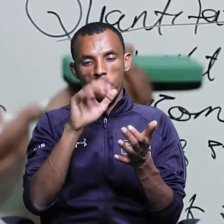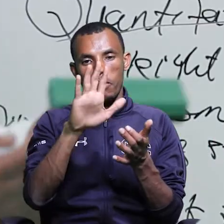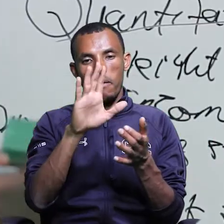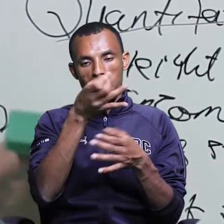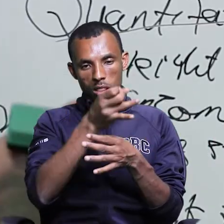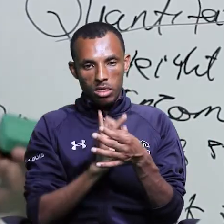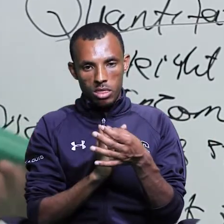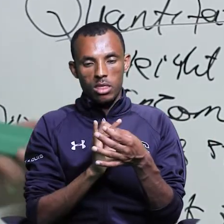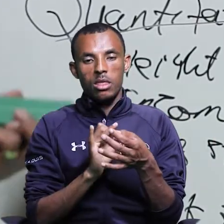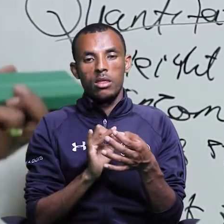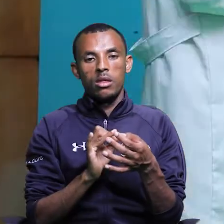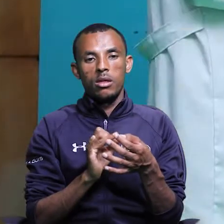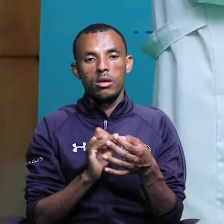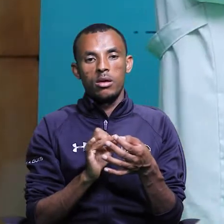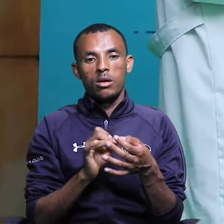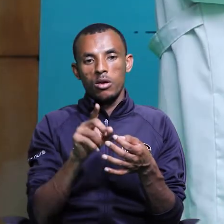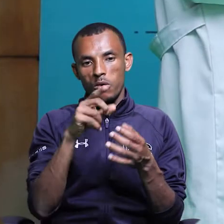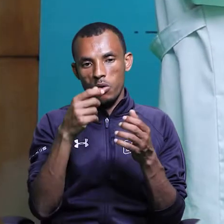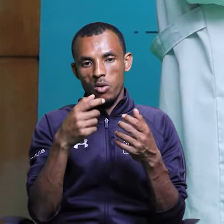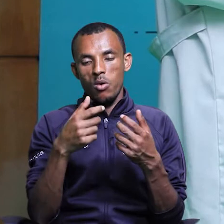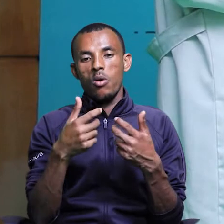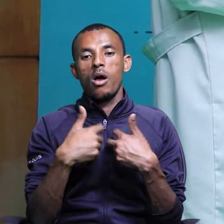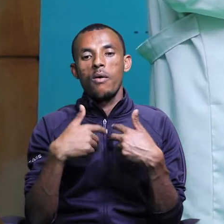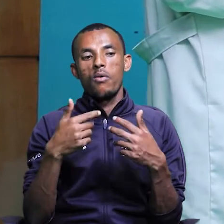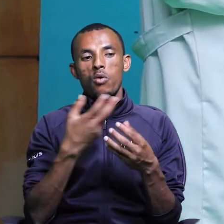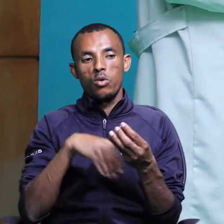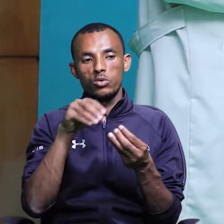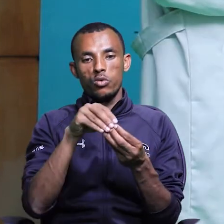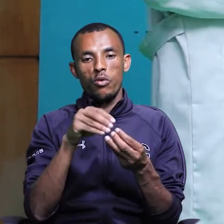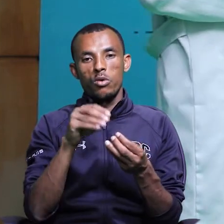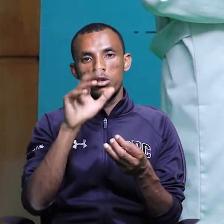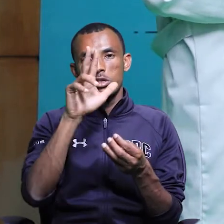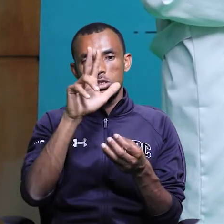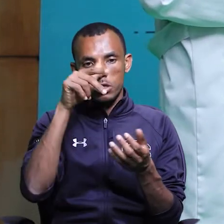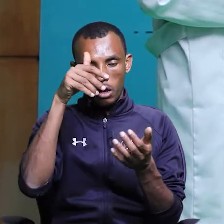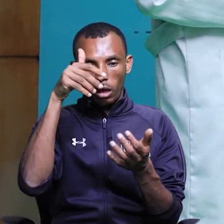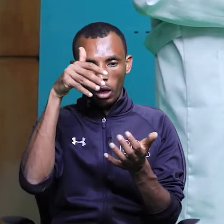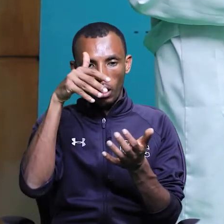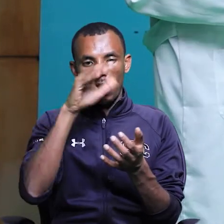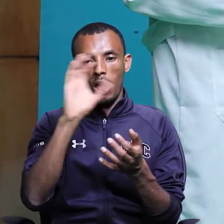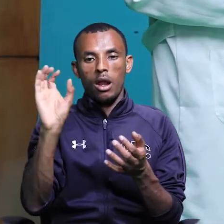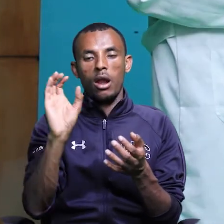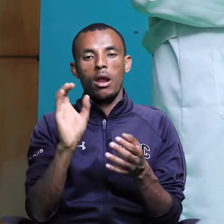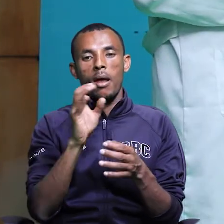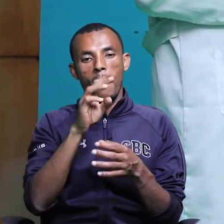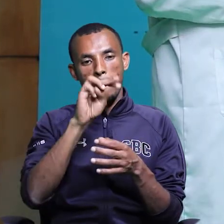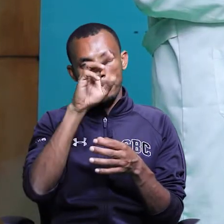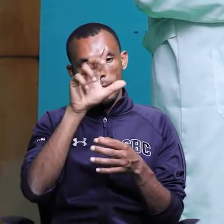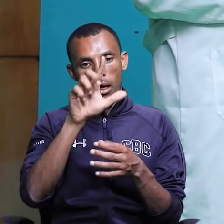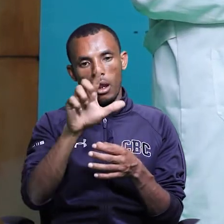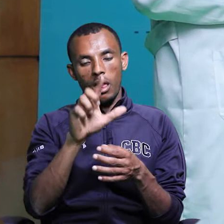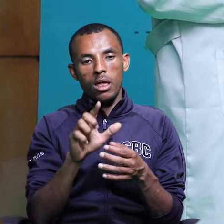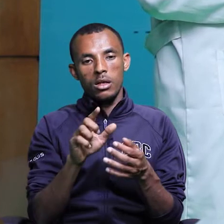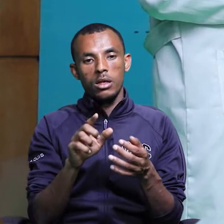1.5 liters. You can have also 300 milliliters, which means that you